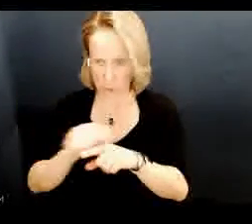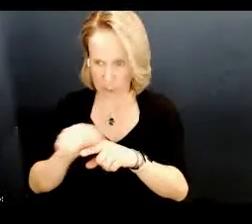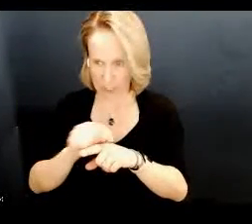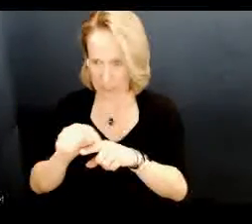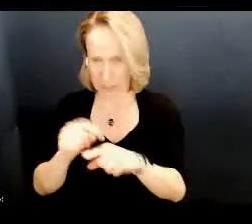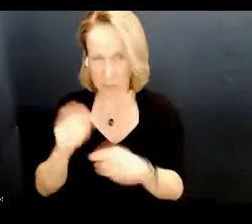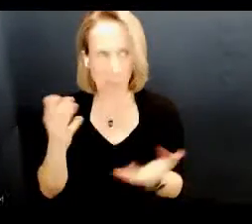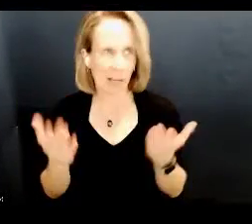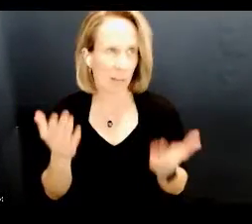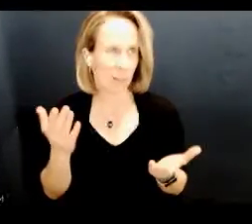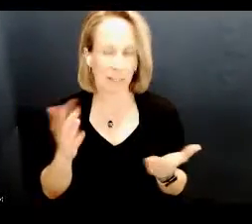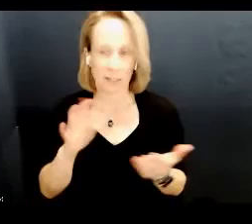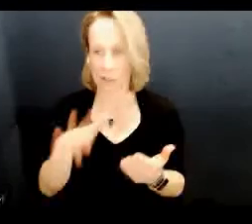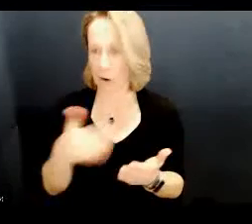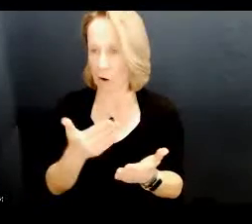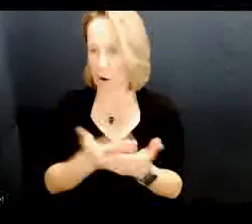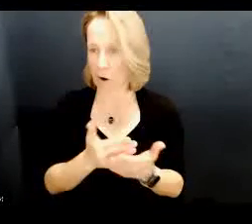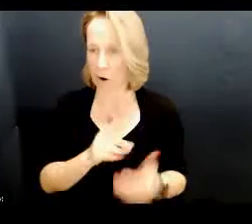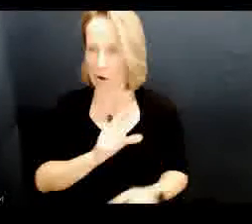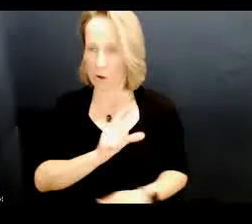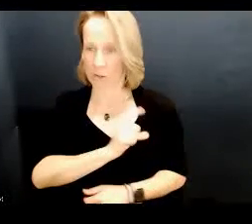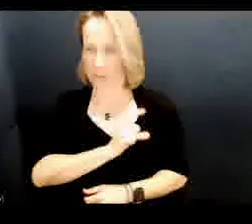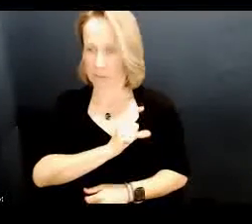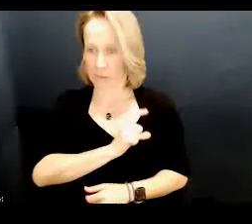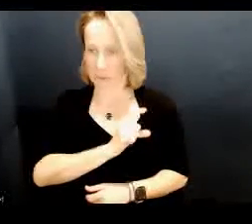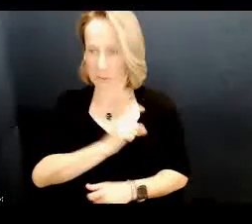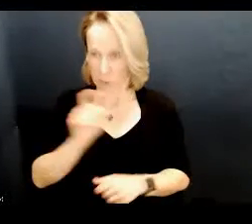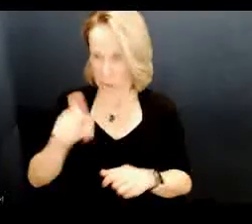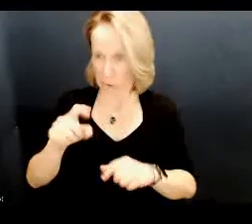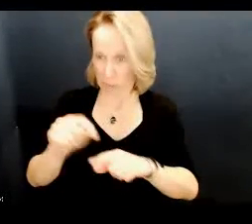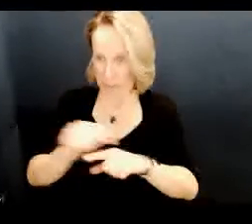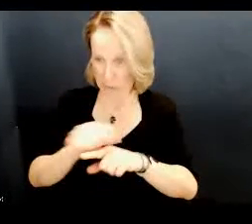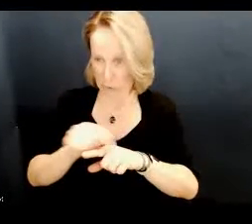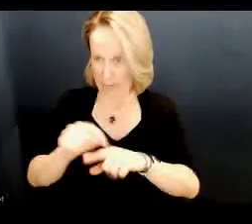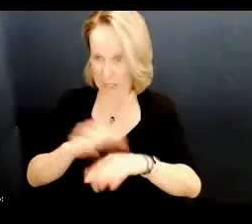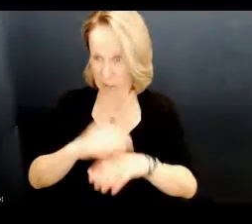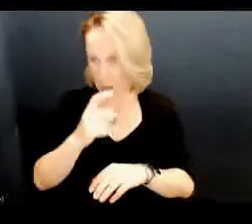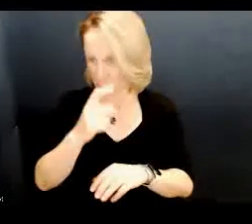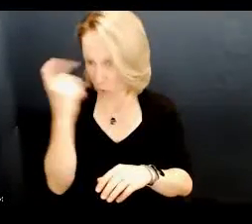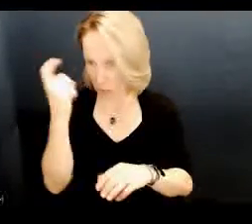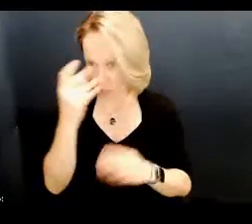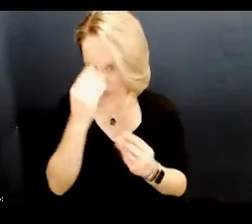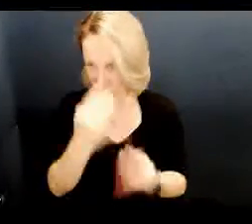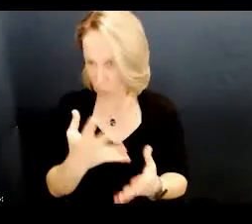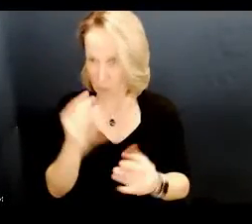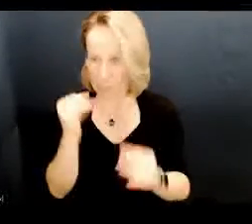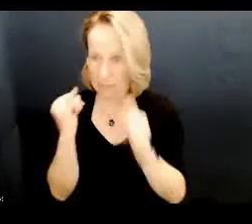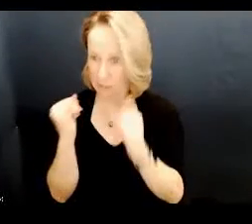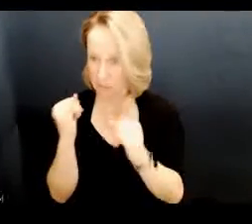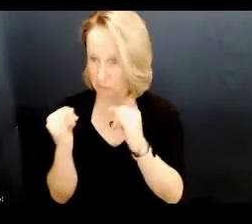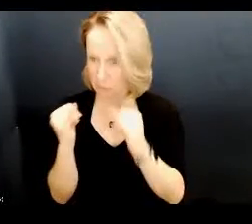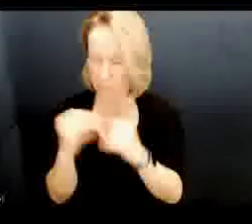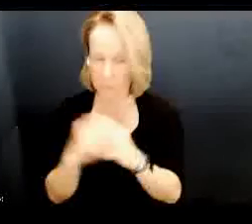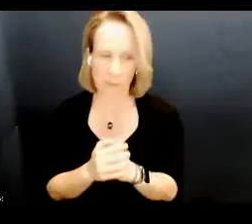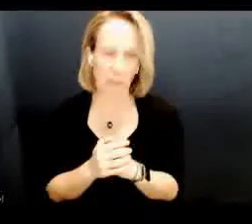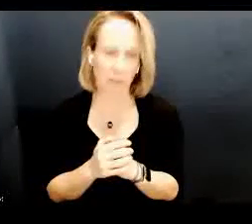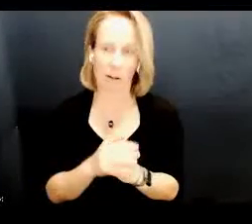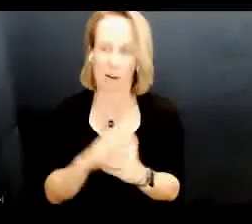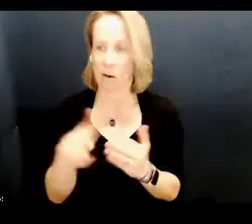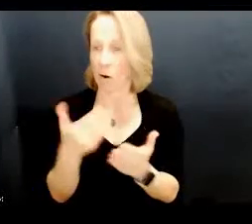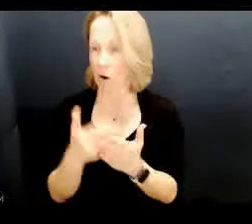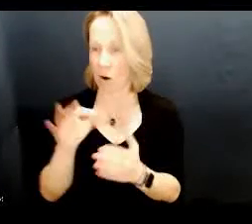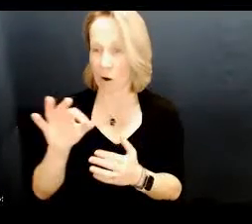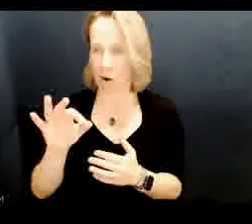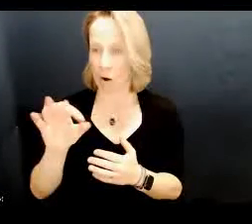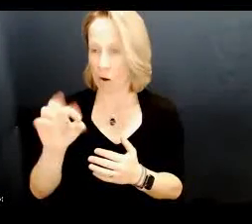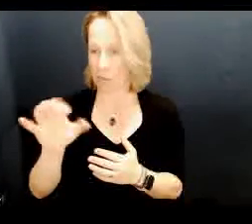enforcement detectives should be trained on trauma-informed interviewing. All forensic examiners should be trained